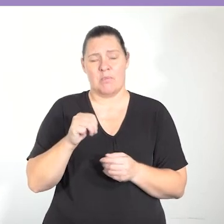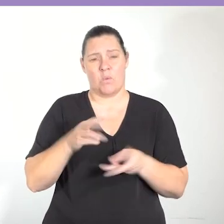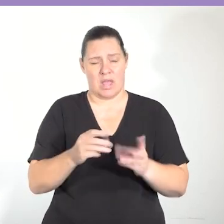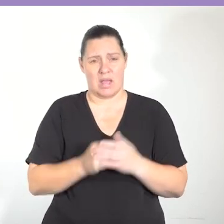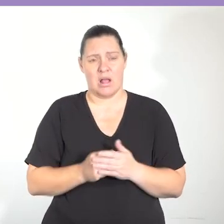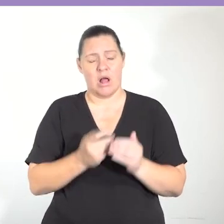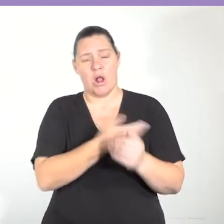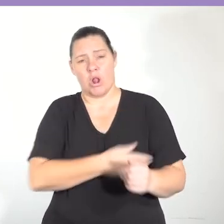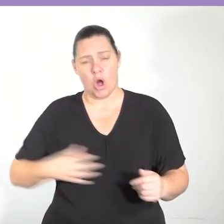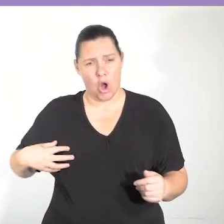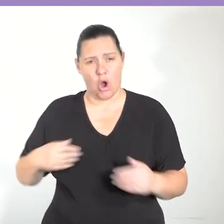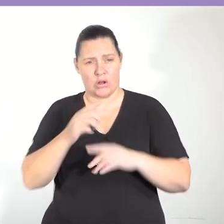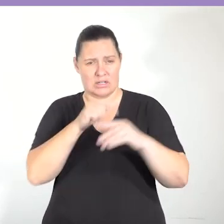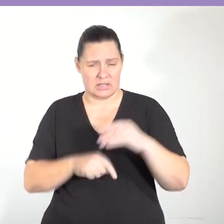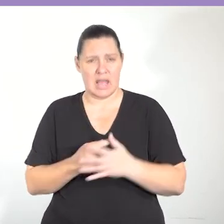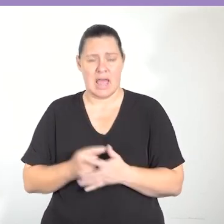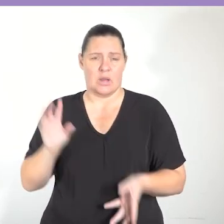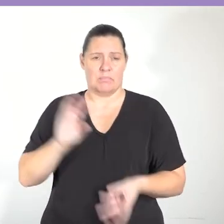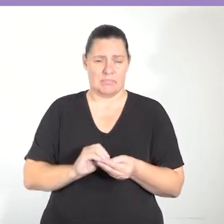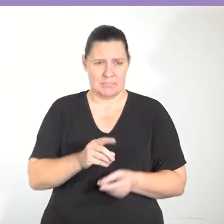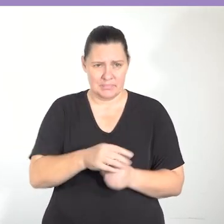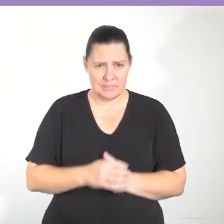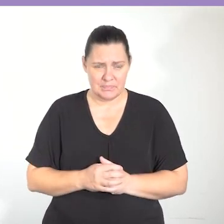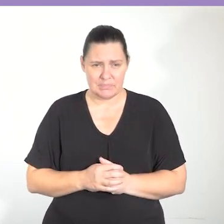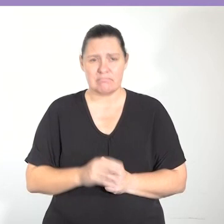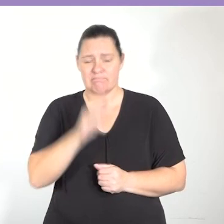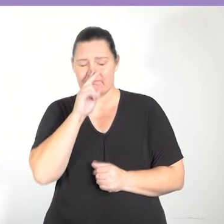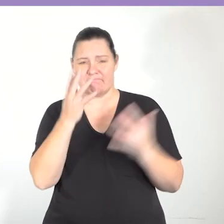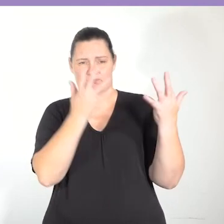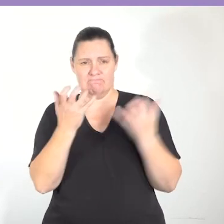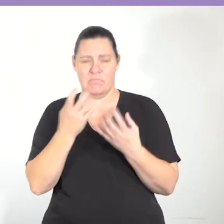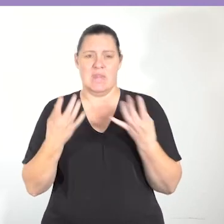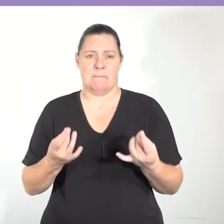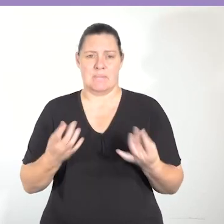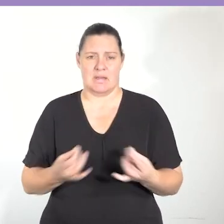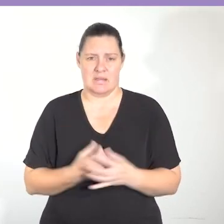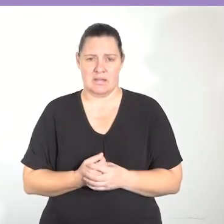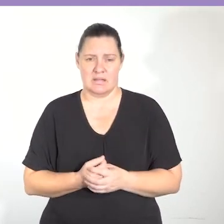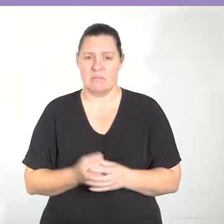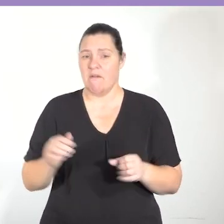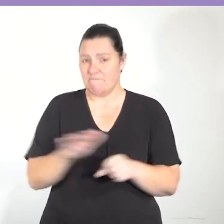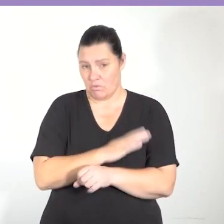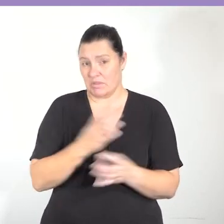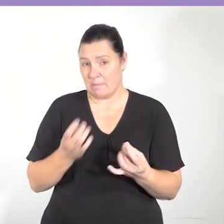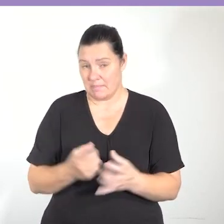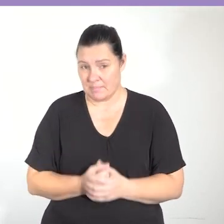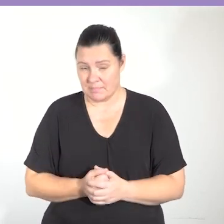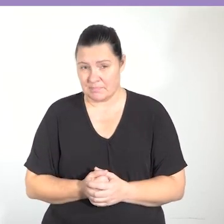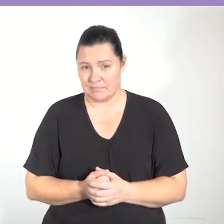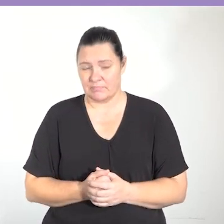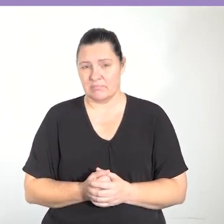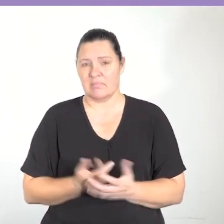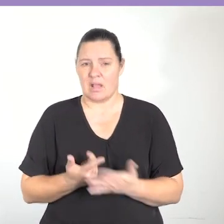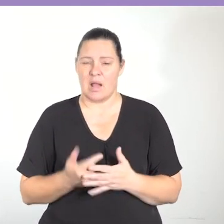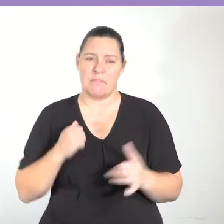division, rounding off, and compensation. Then next, we are going to look at calculations with numbers, with whole numbers. These